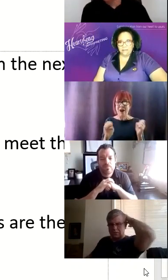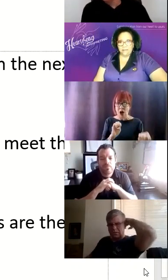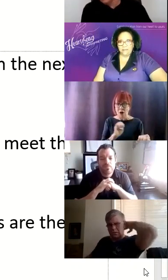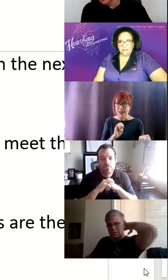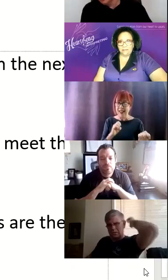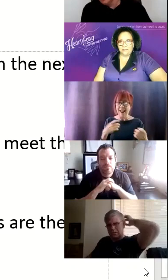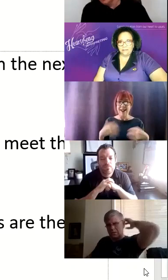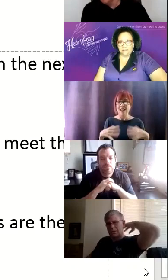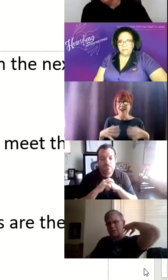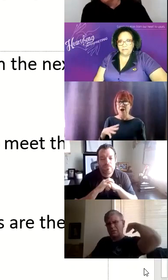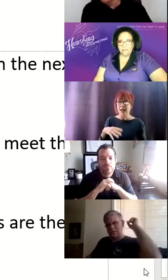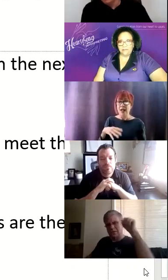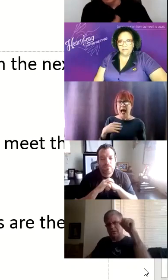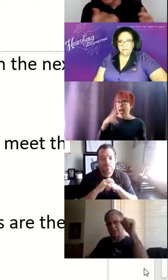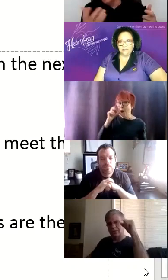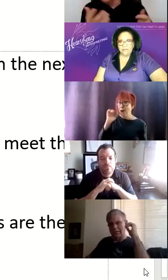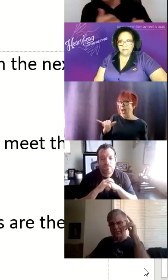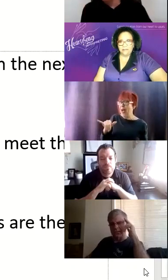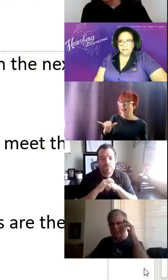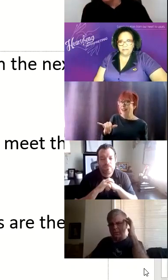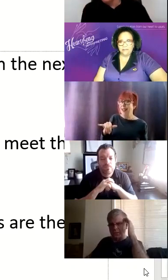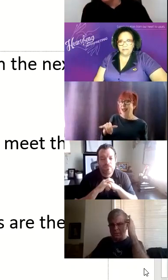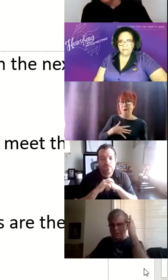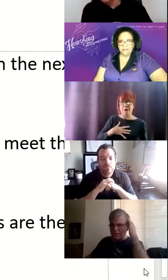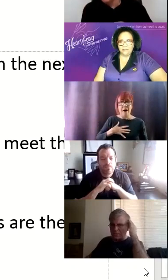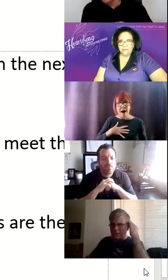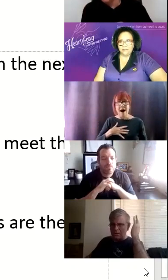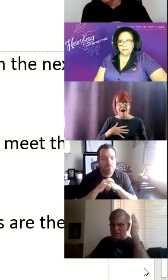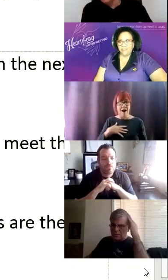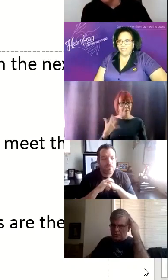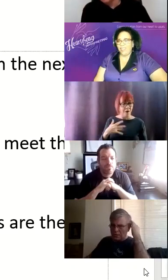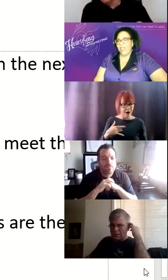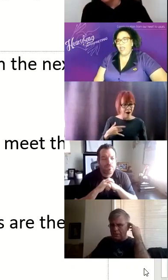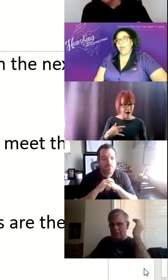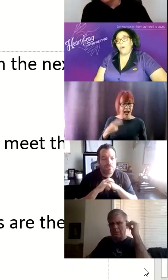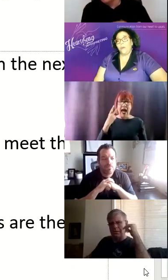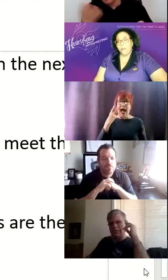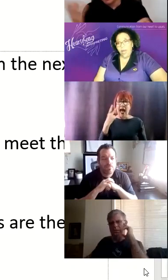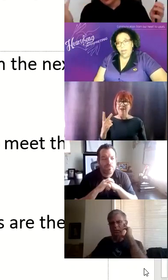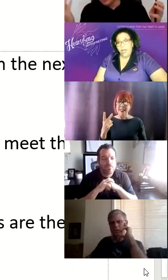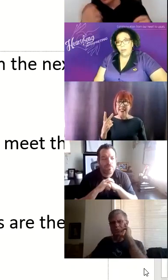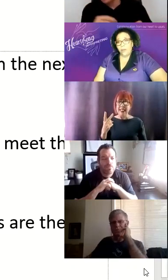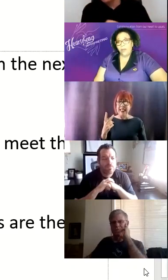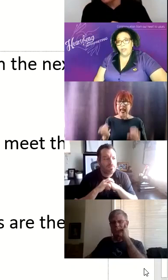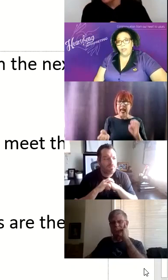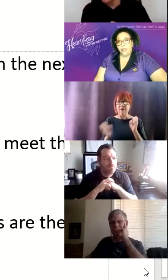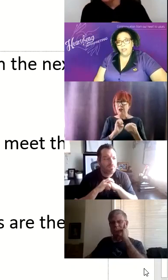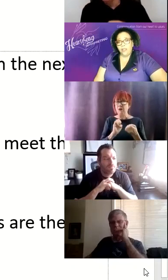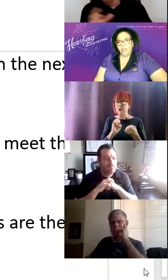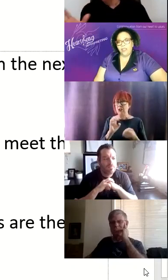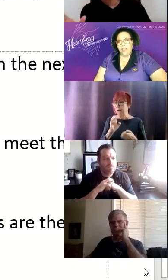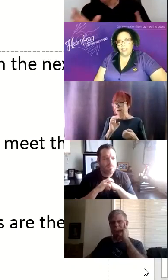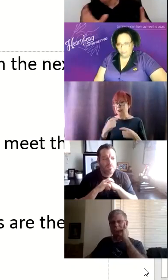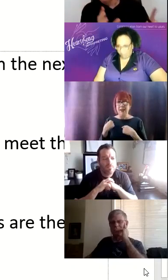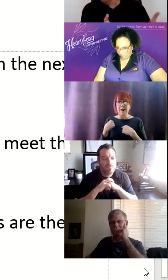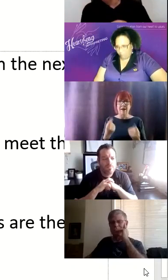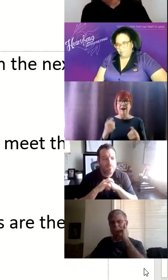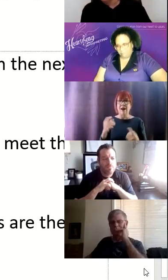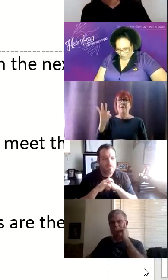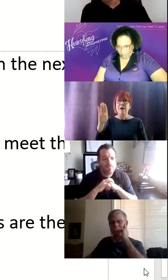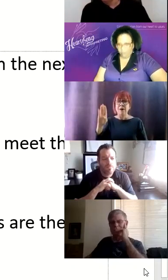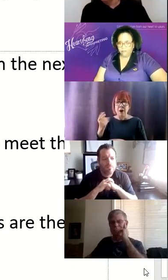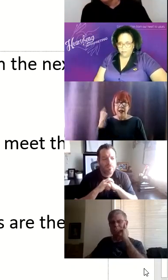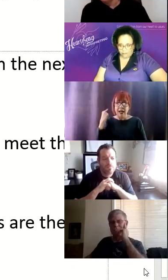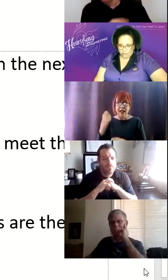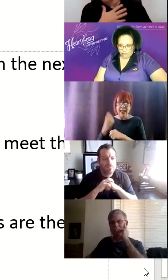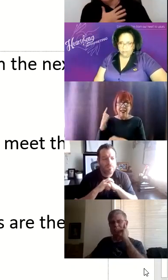wow, I was floored. I've seen the evolution of Zoom since back in, I don't know, February. Being able to pin the